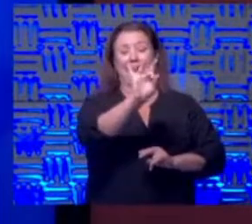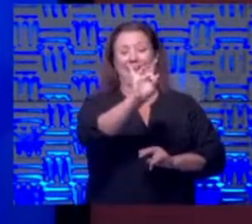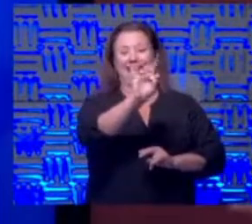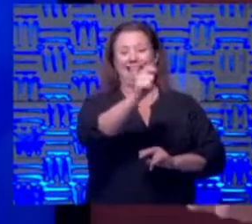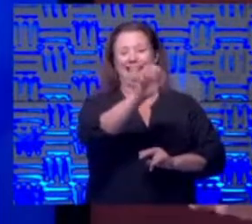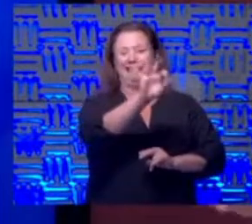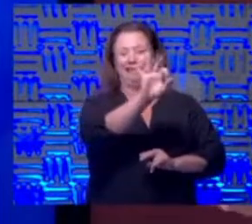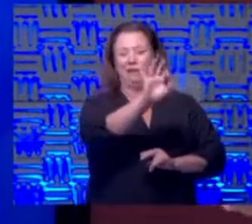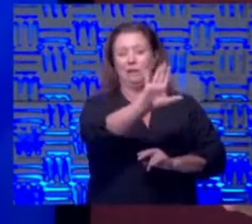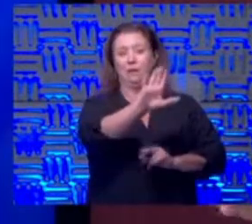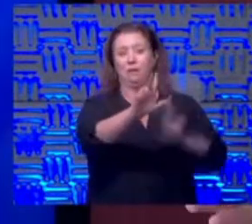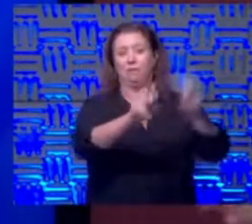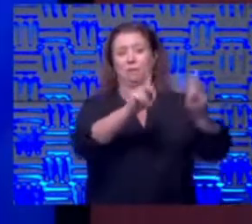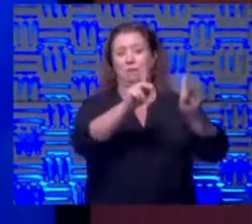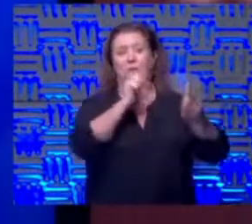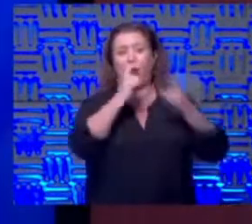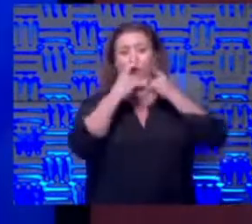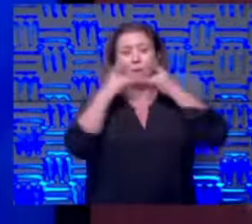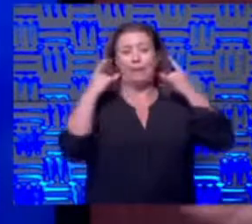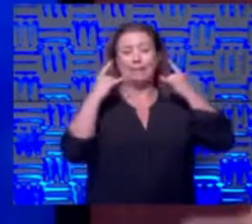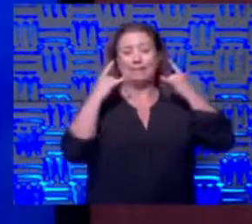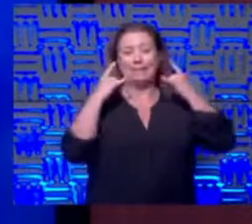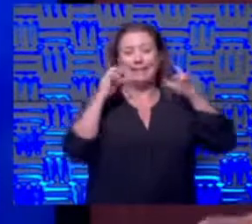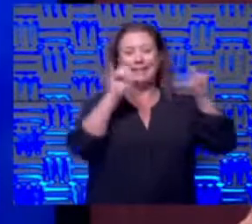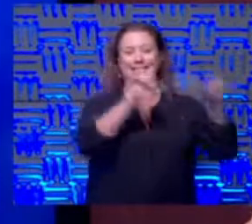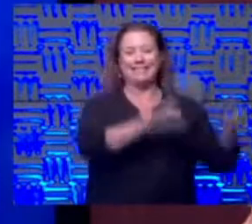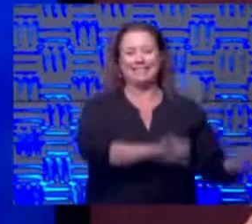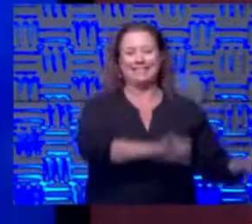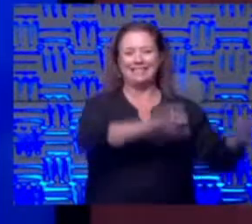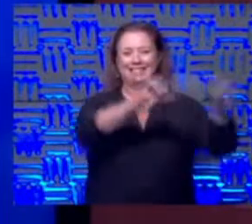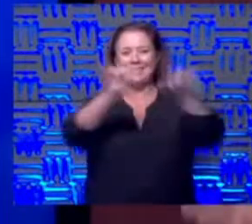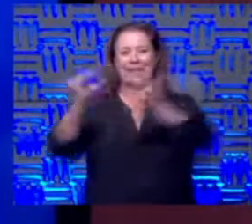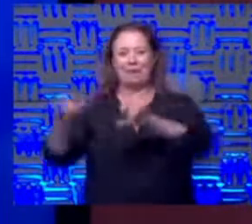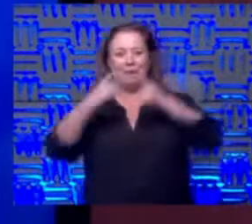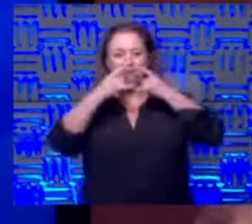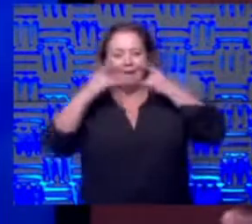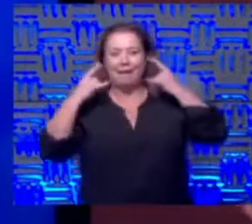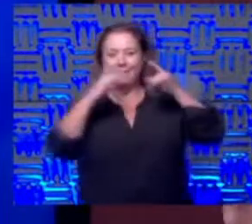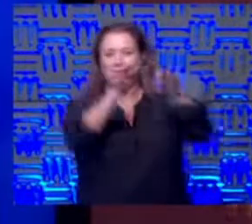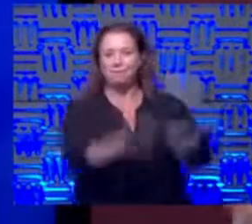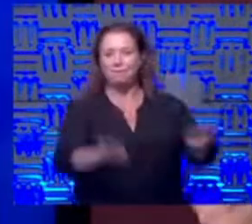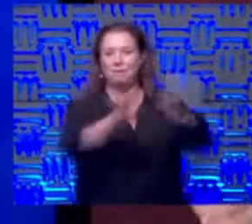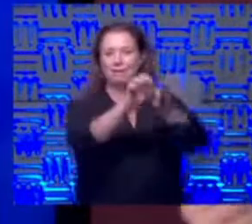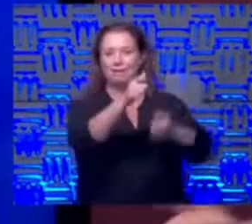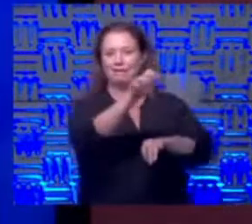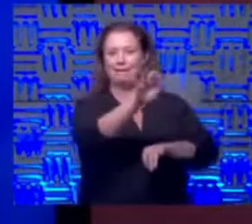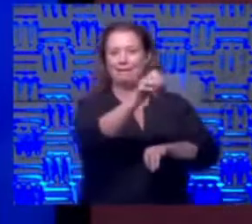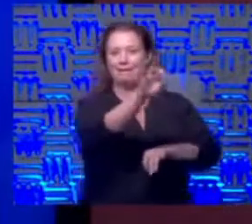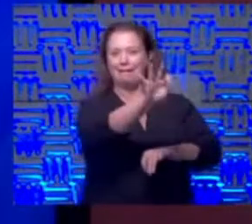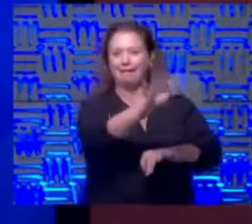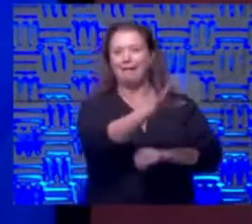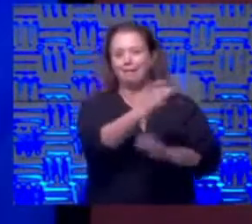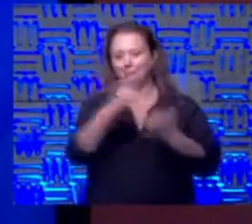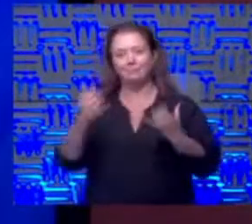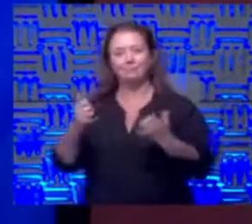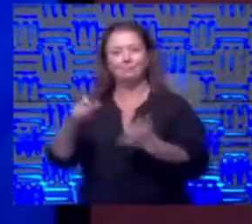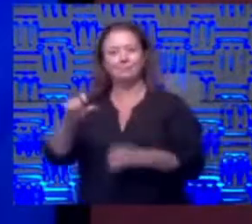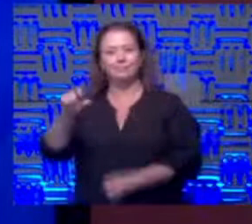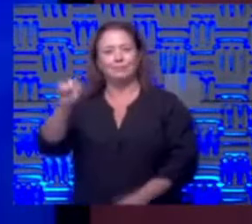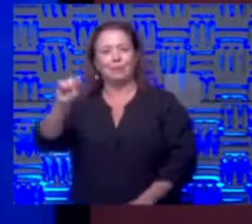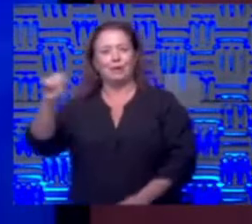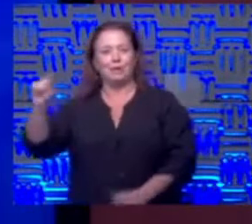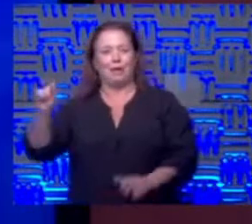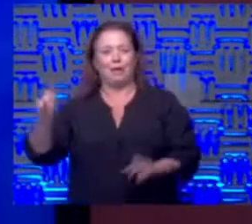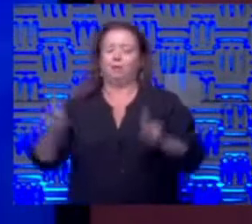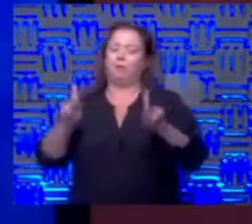looked at people who wouldn't wear masks, and all the same stuff about mask wearing was true then as it is now. It's uncomfortable. People don't